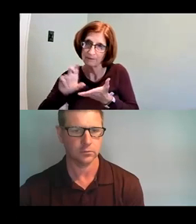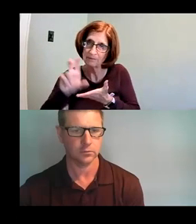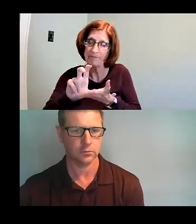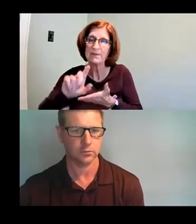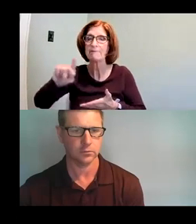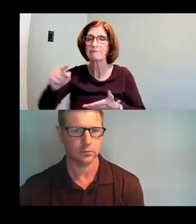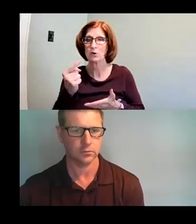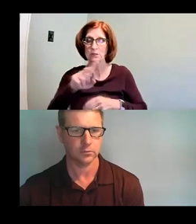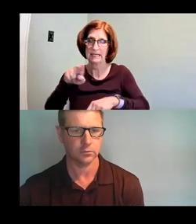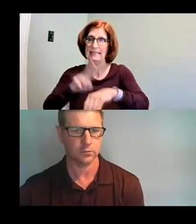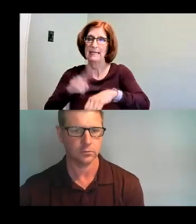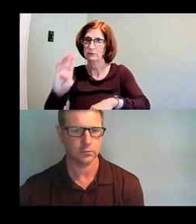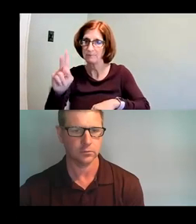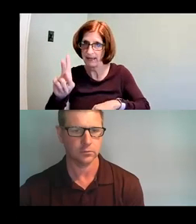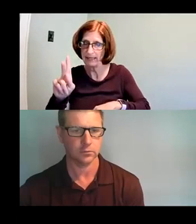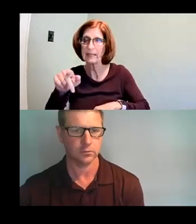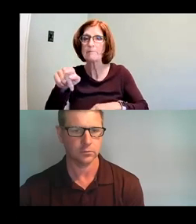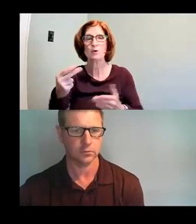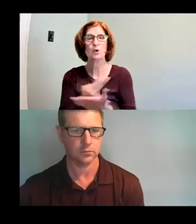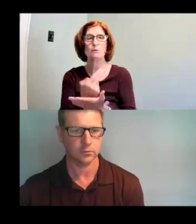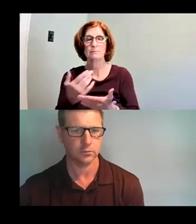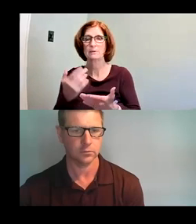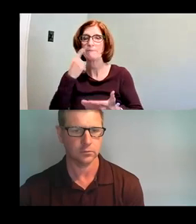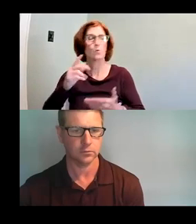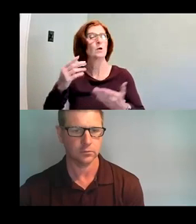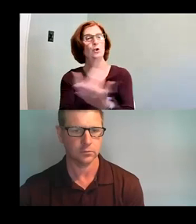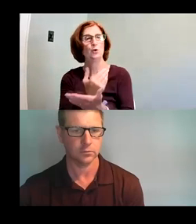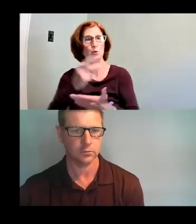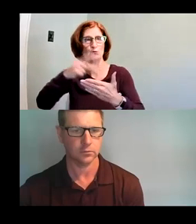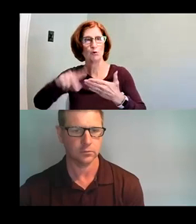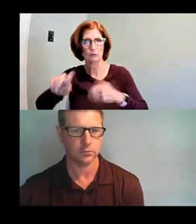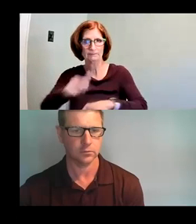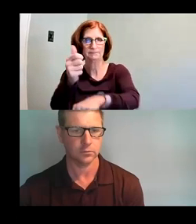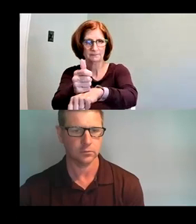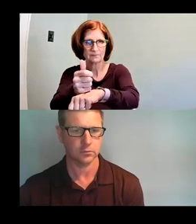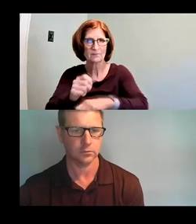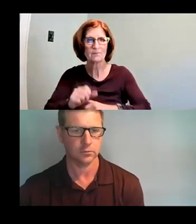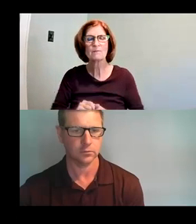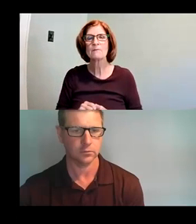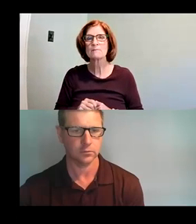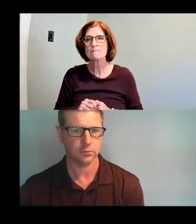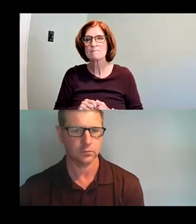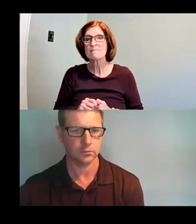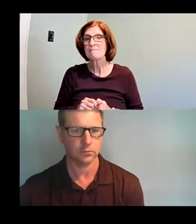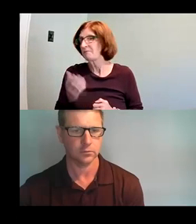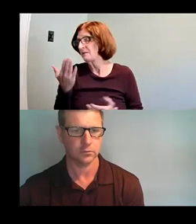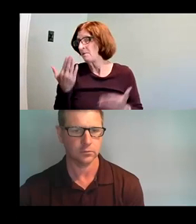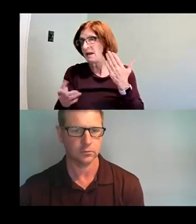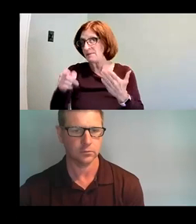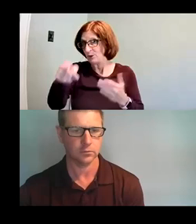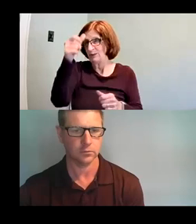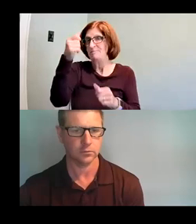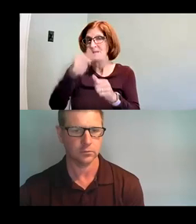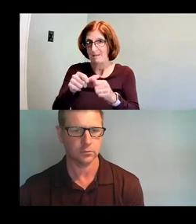Bank, to be used for a new program that we are also launching. So as you may recall,